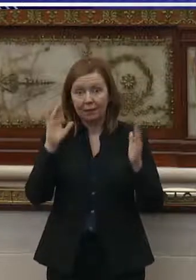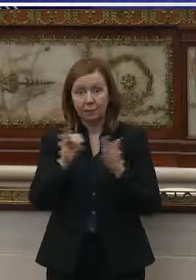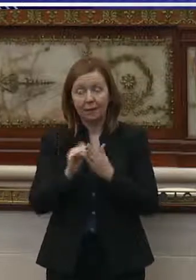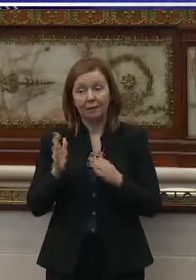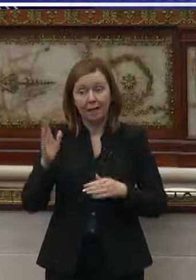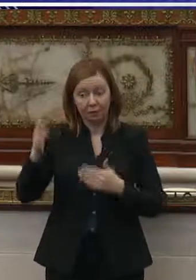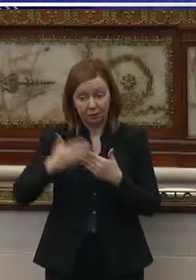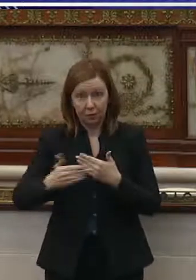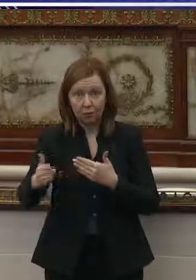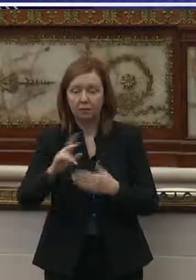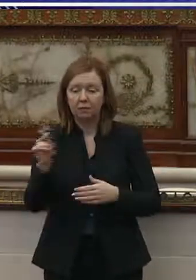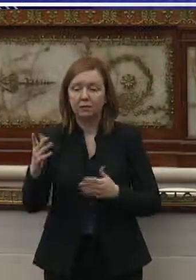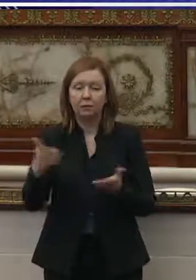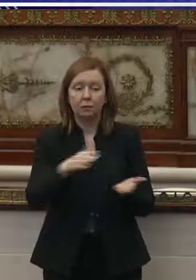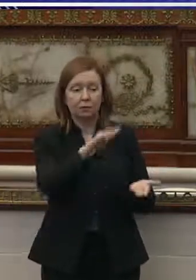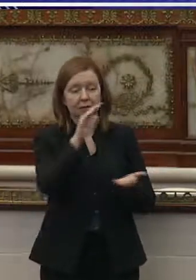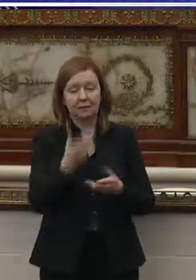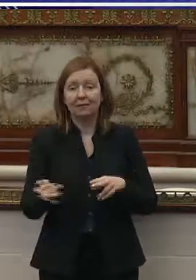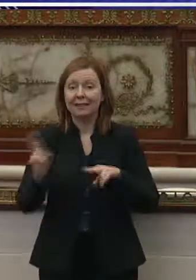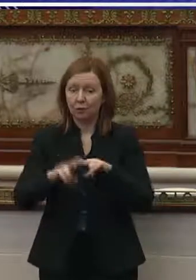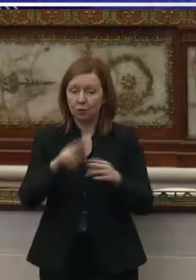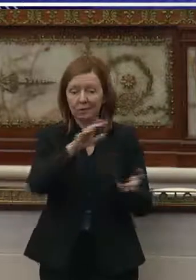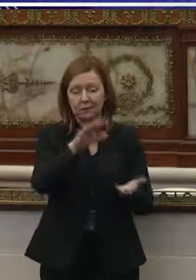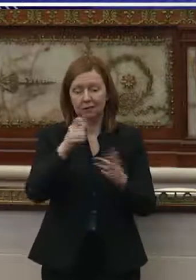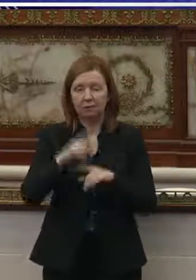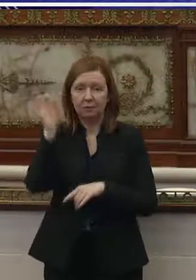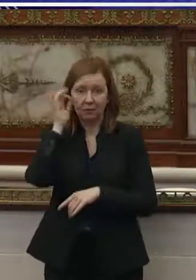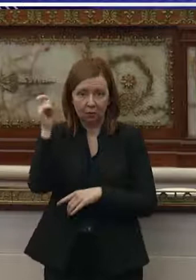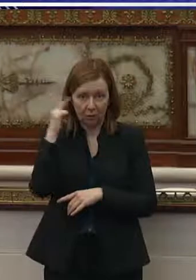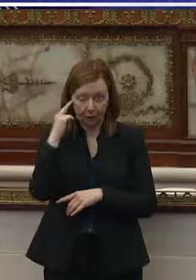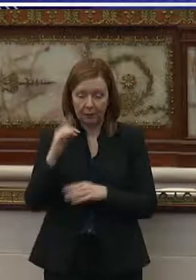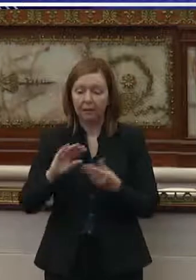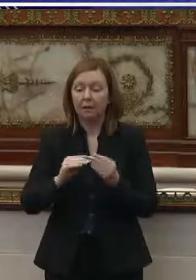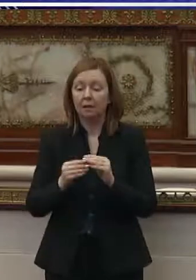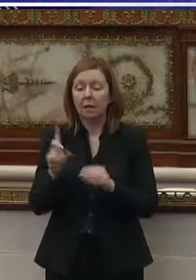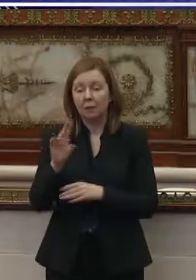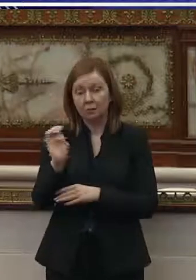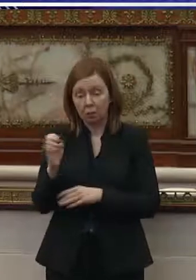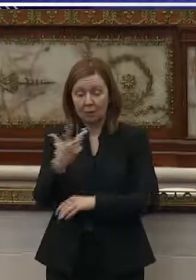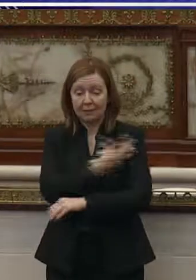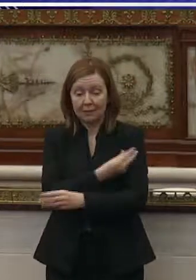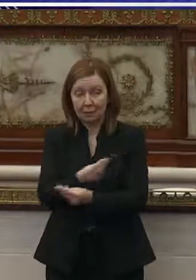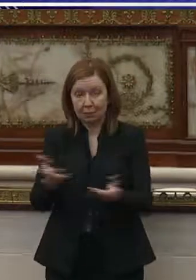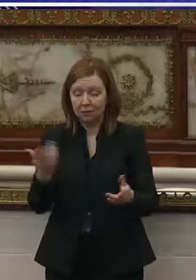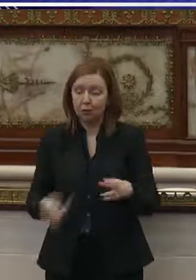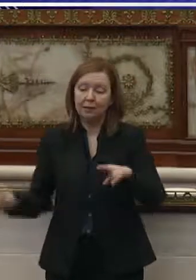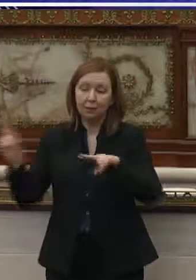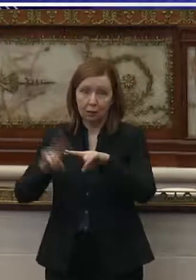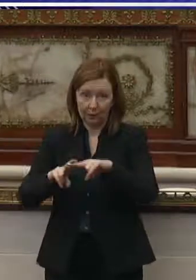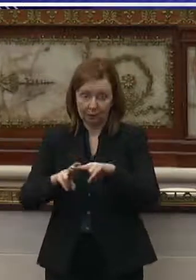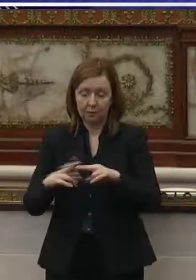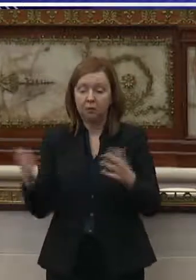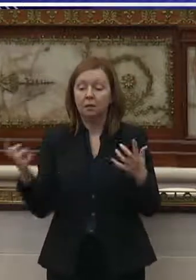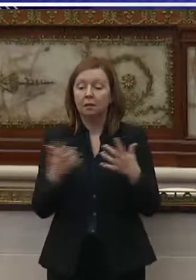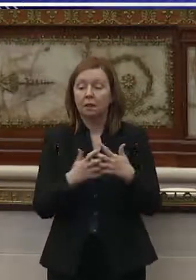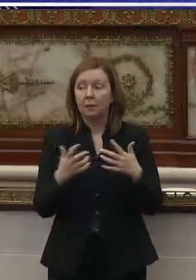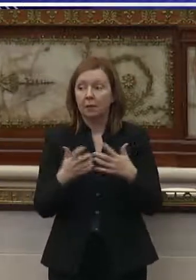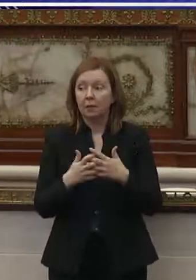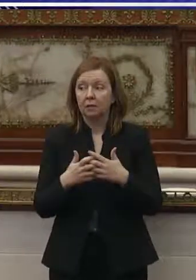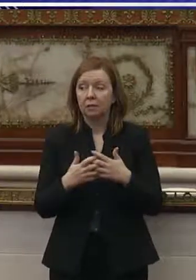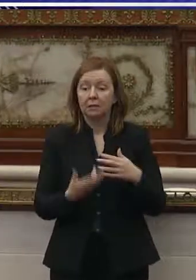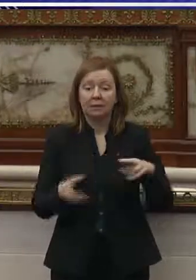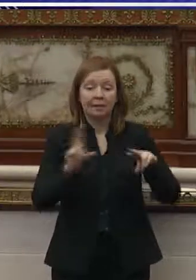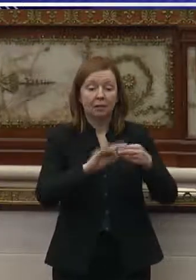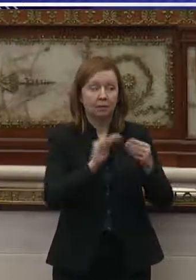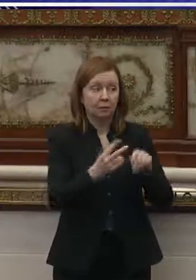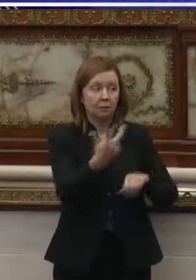future weeks, Philadelphia will receive increased doses from the federal government, and that the number of doses administered will increase by a combination of increased